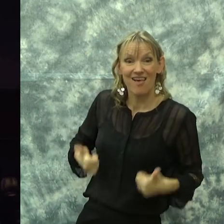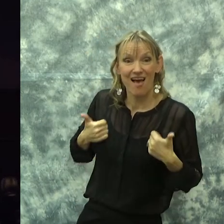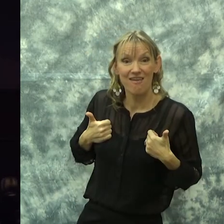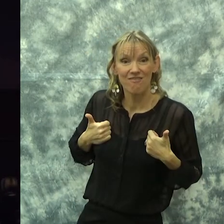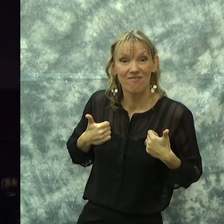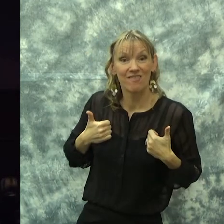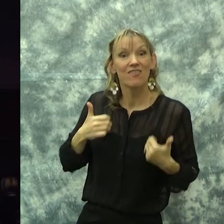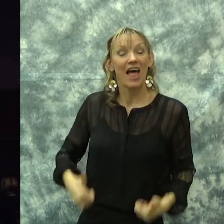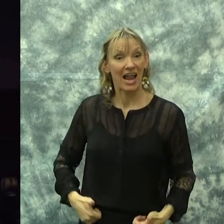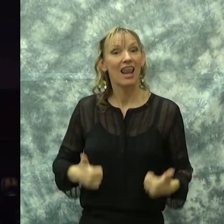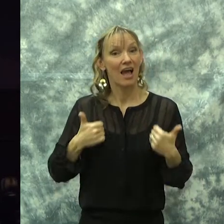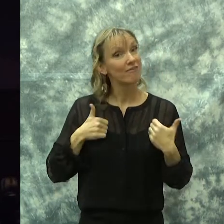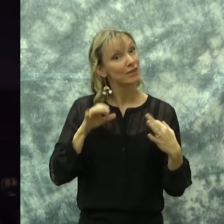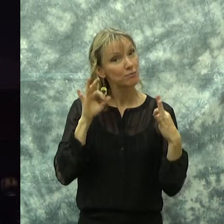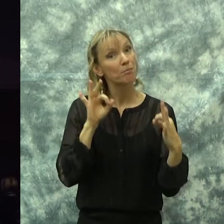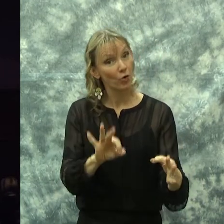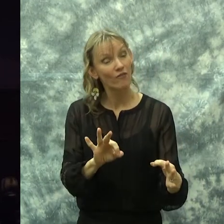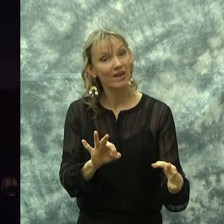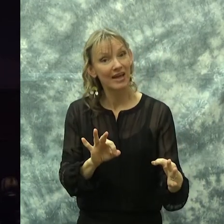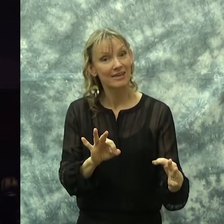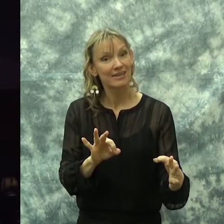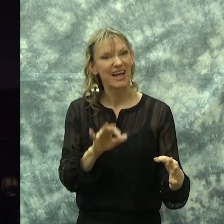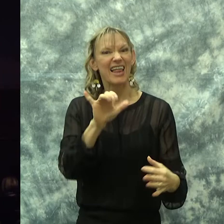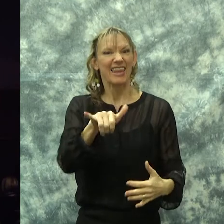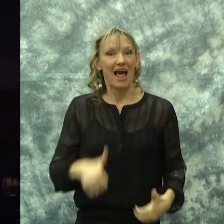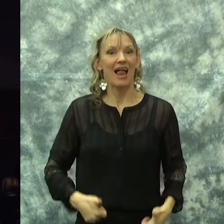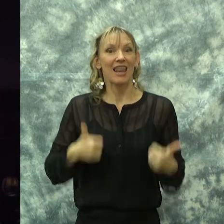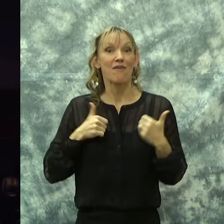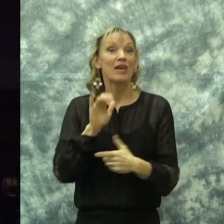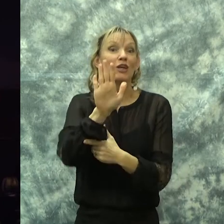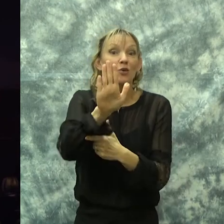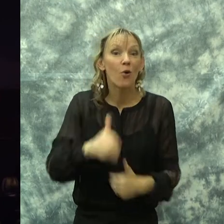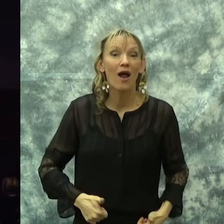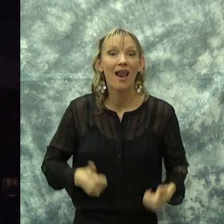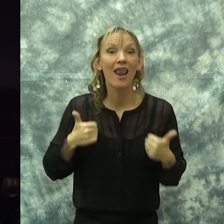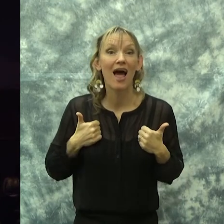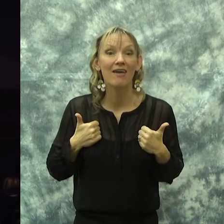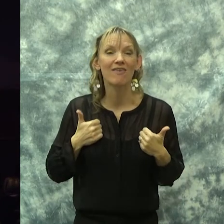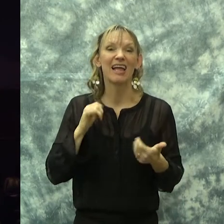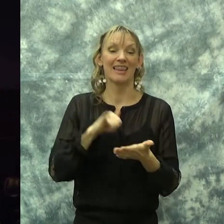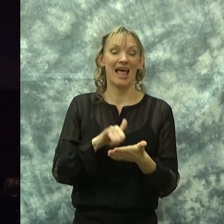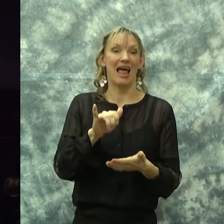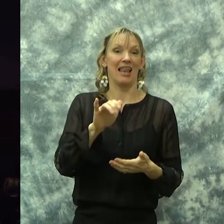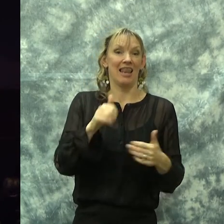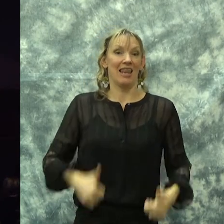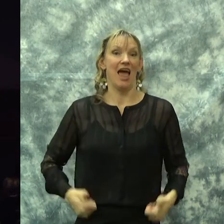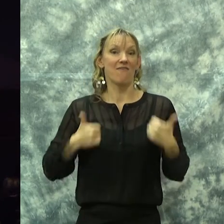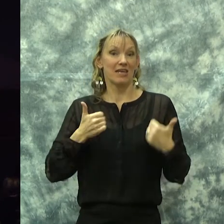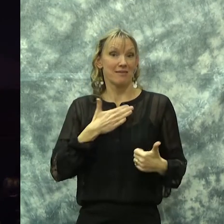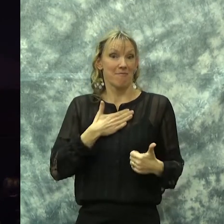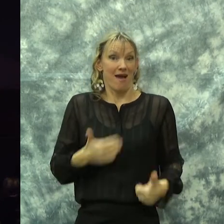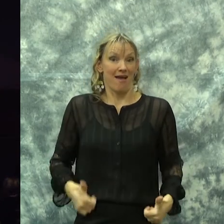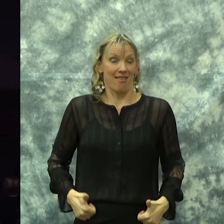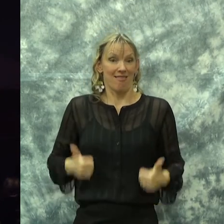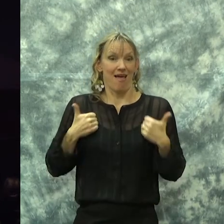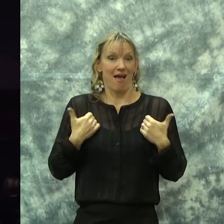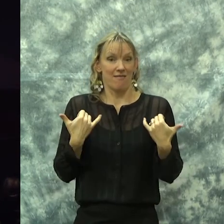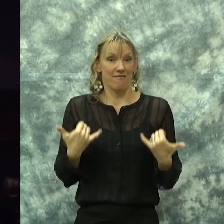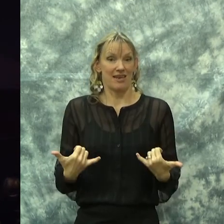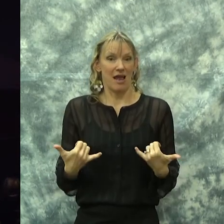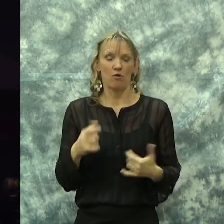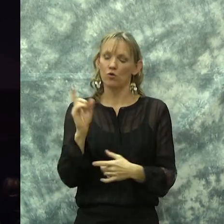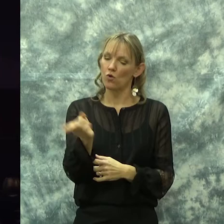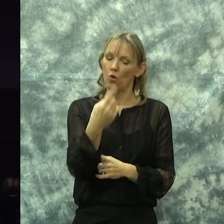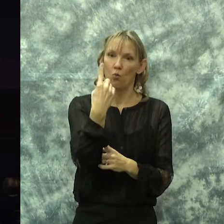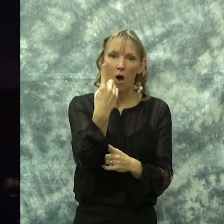life. That life is perfect. That life is your life. That life is my life now. There is